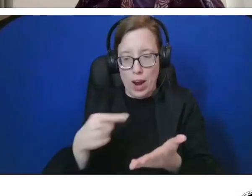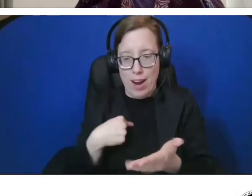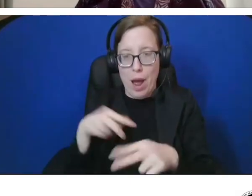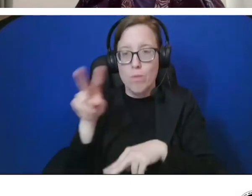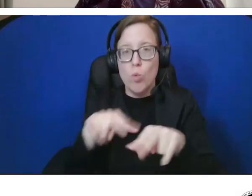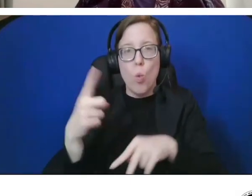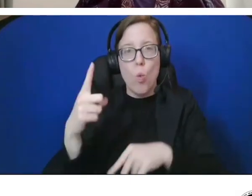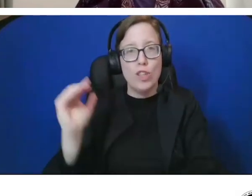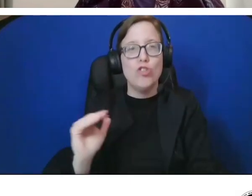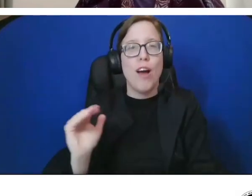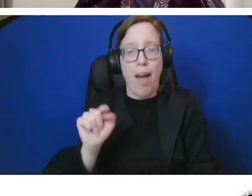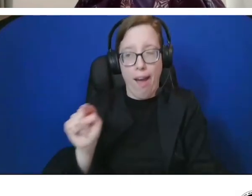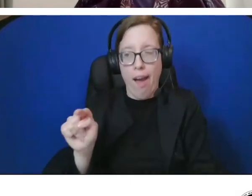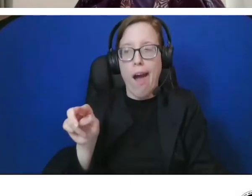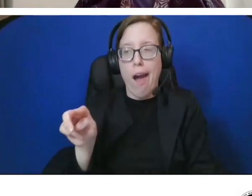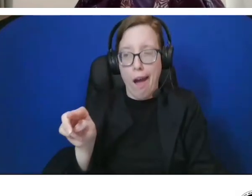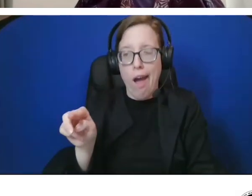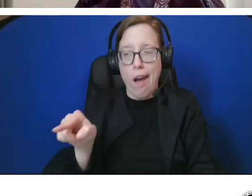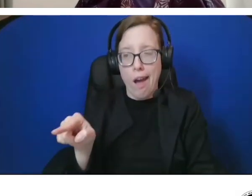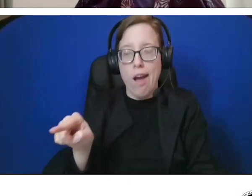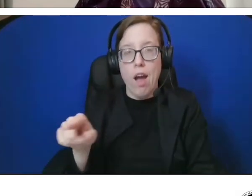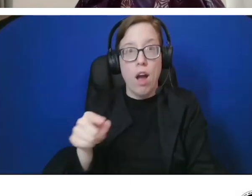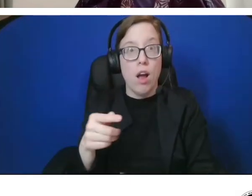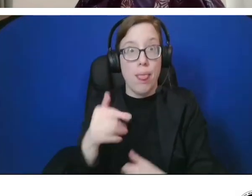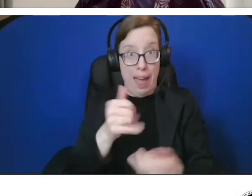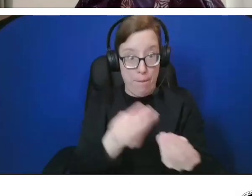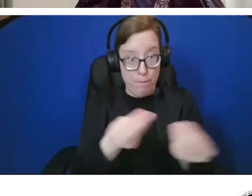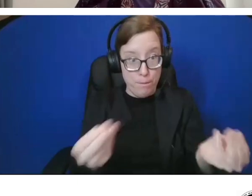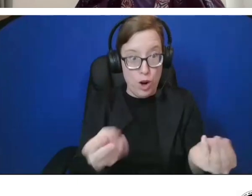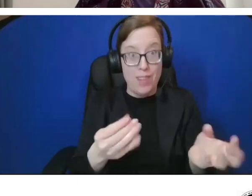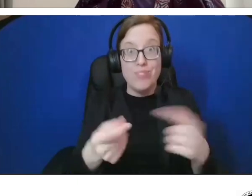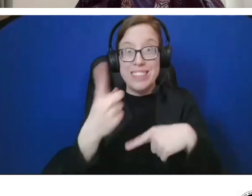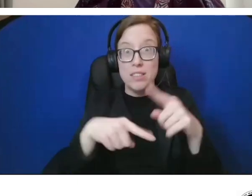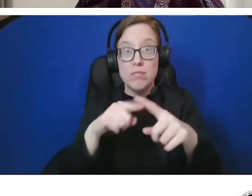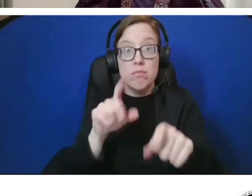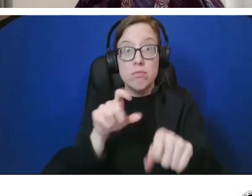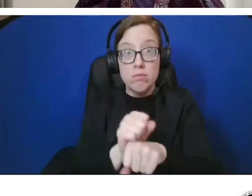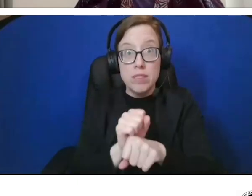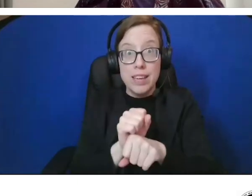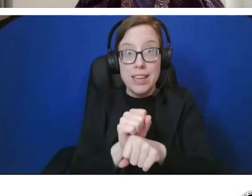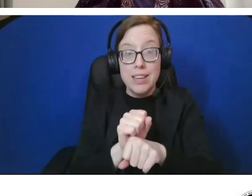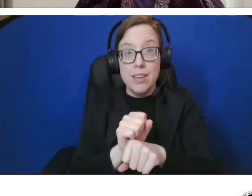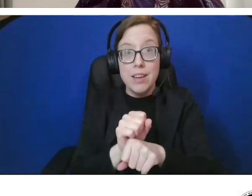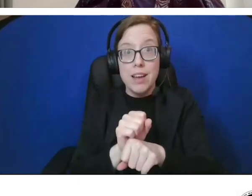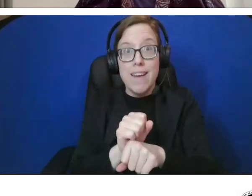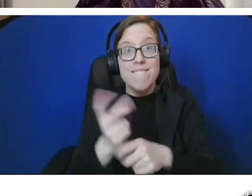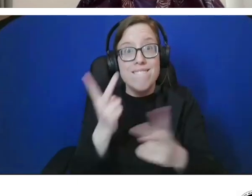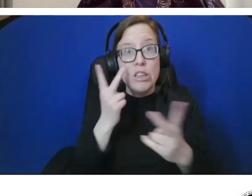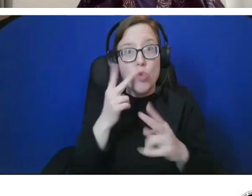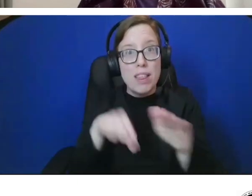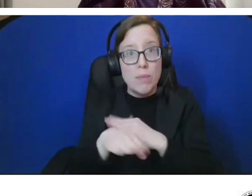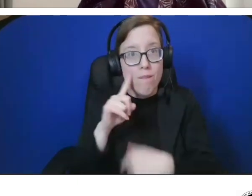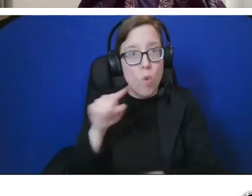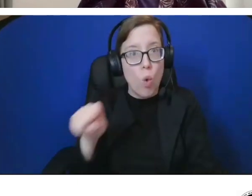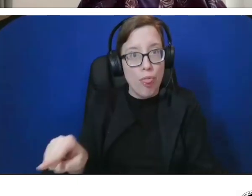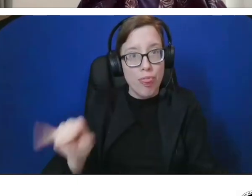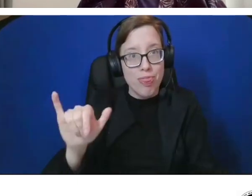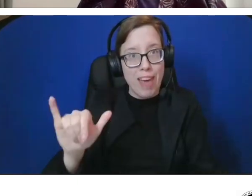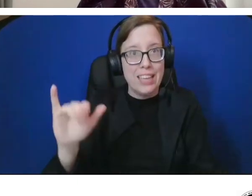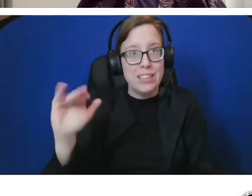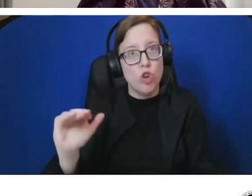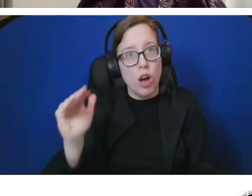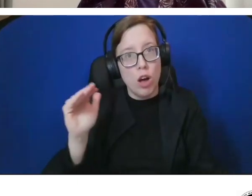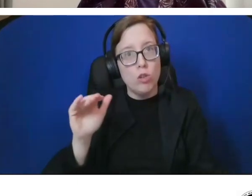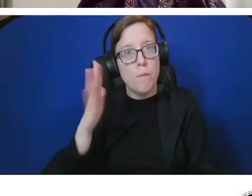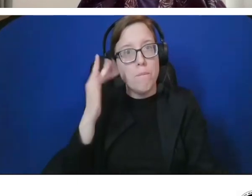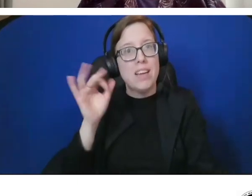past week when I observed a child and whether the materials and the signs were actually visually accessible due to her